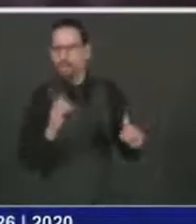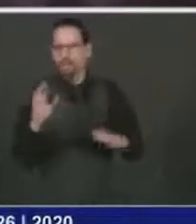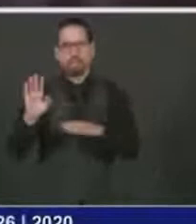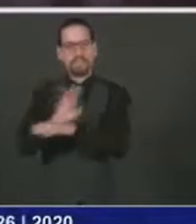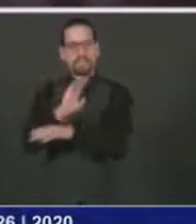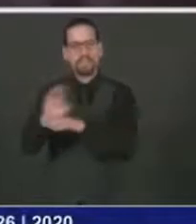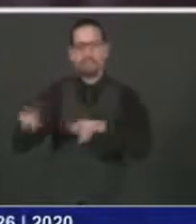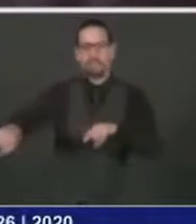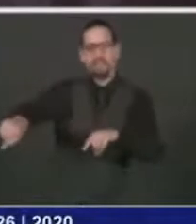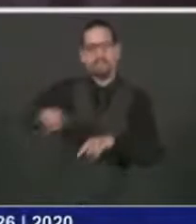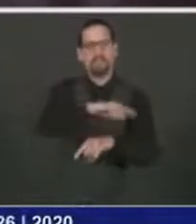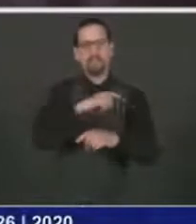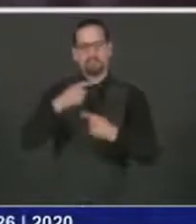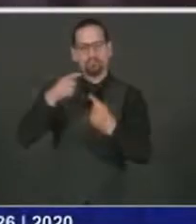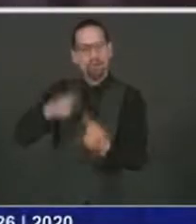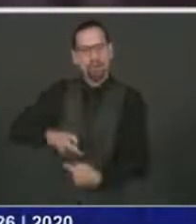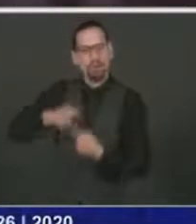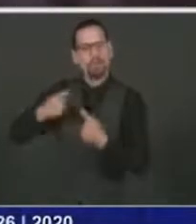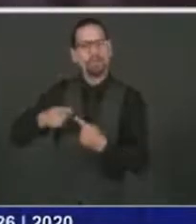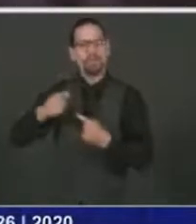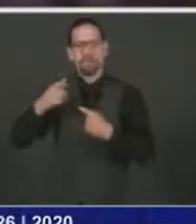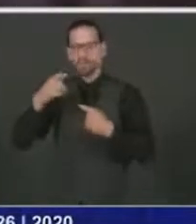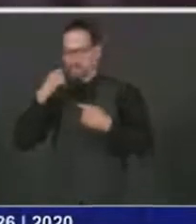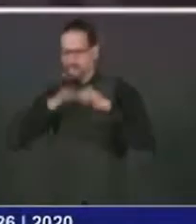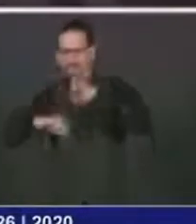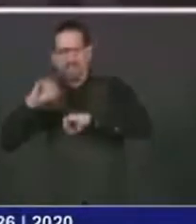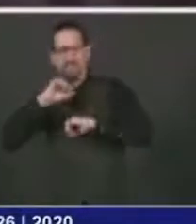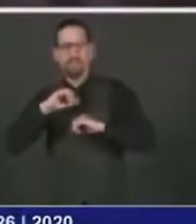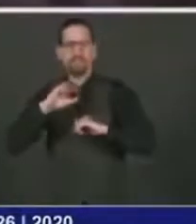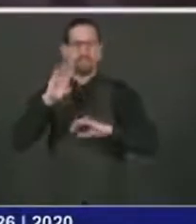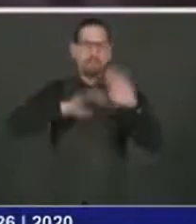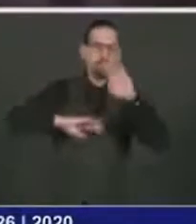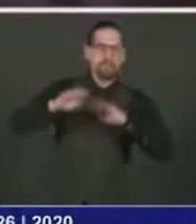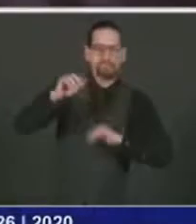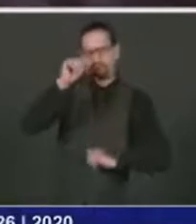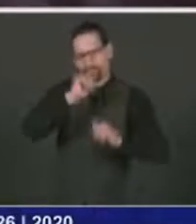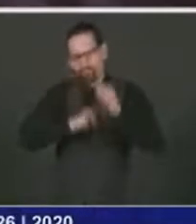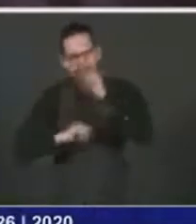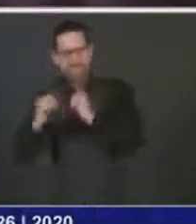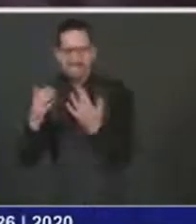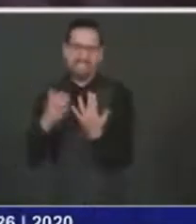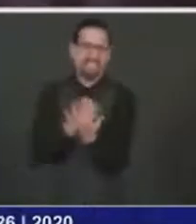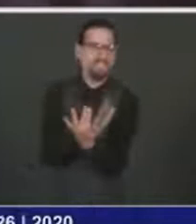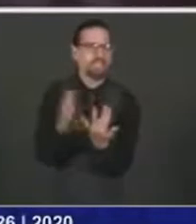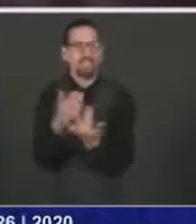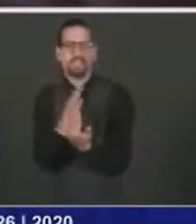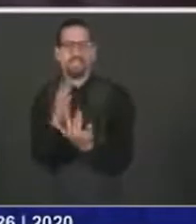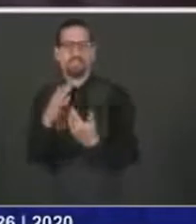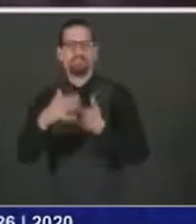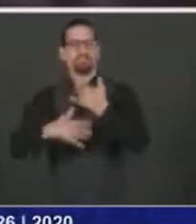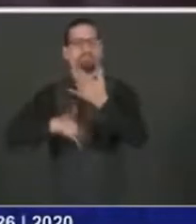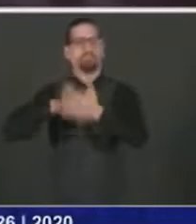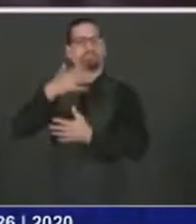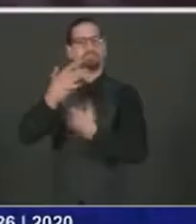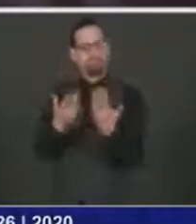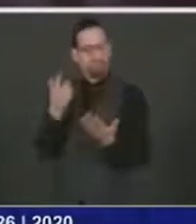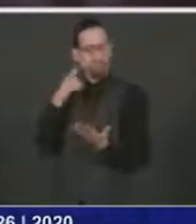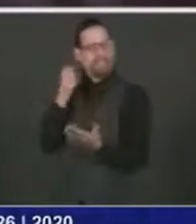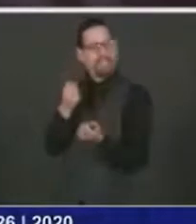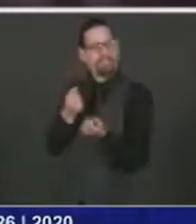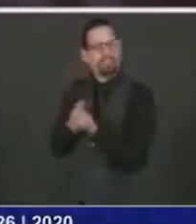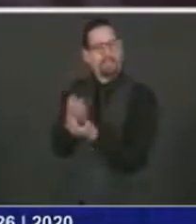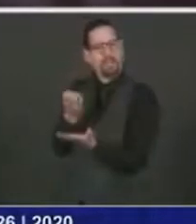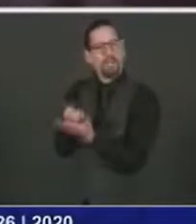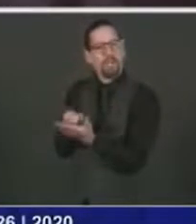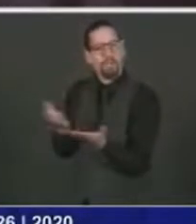takes to stay open and survive and keep people working. But two, to encourage you, if you're still afraid to go out, to go